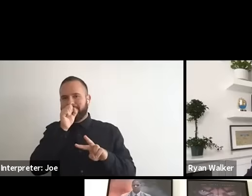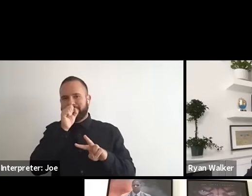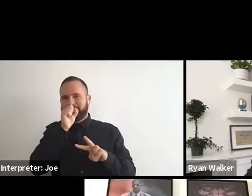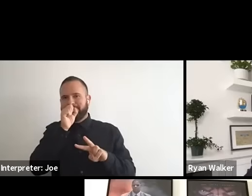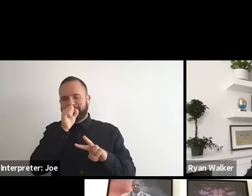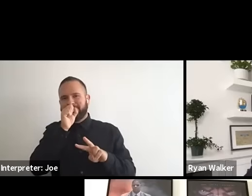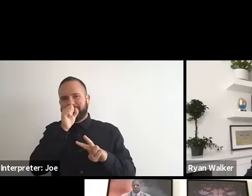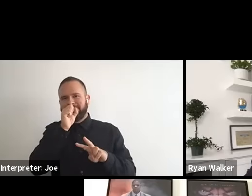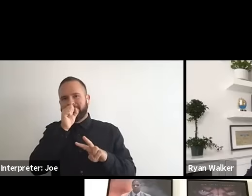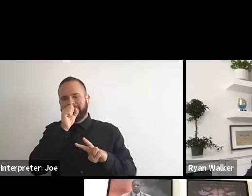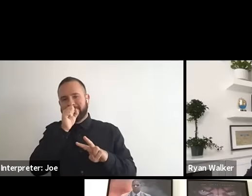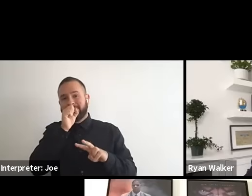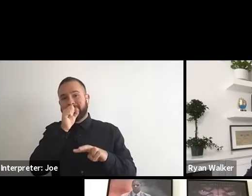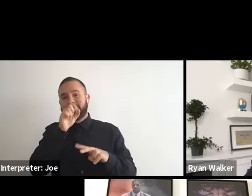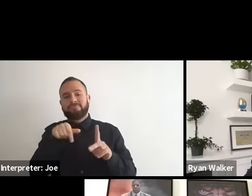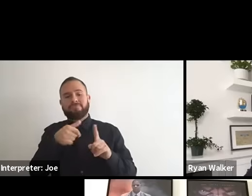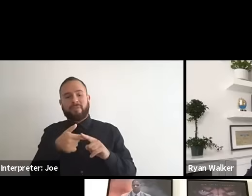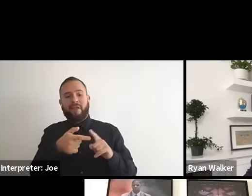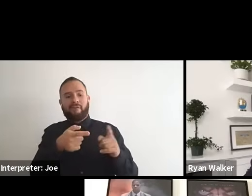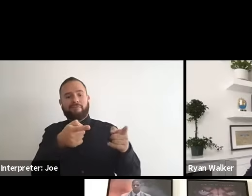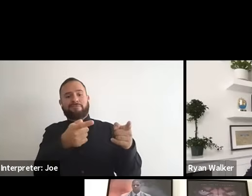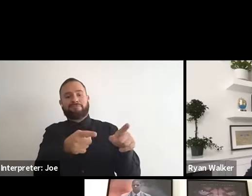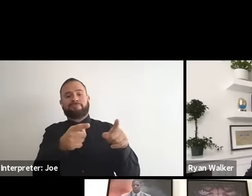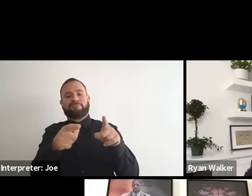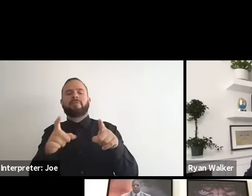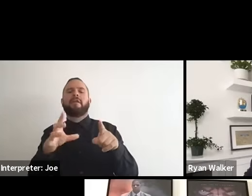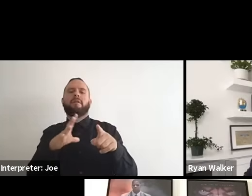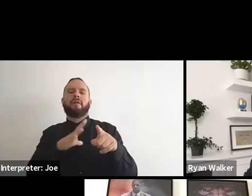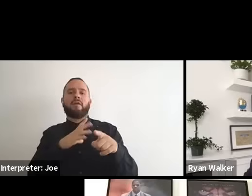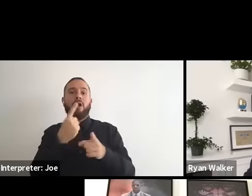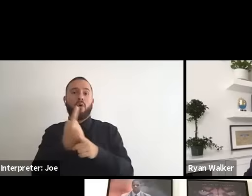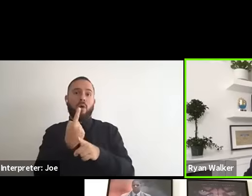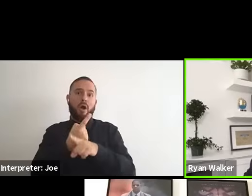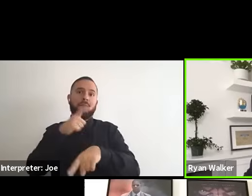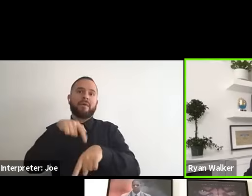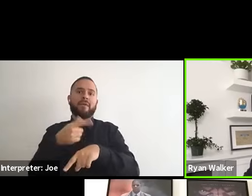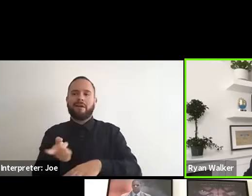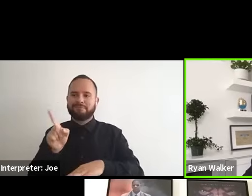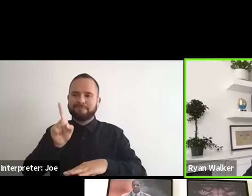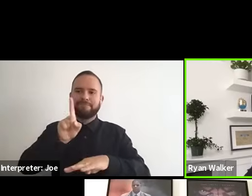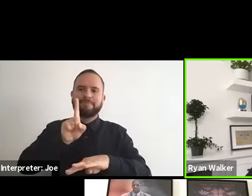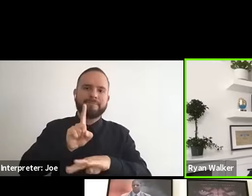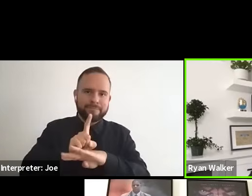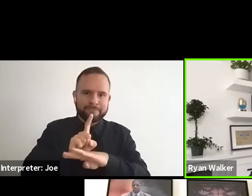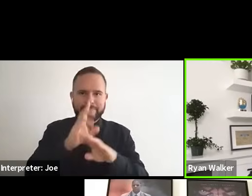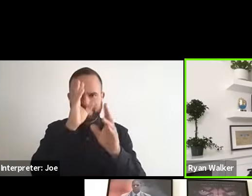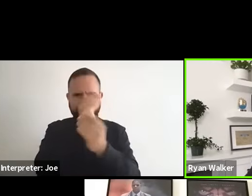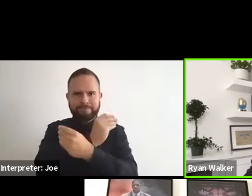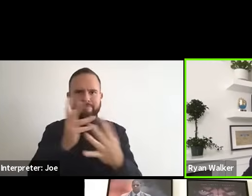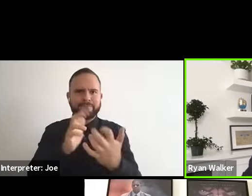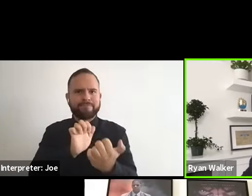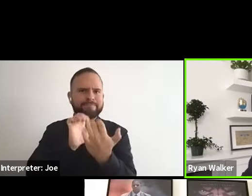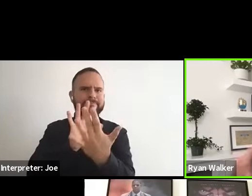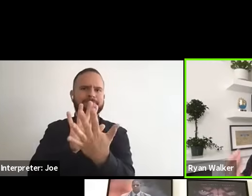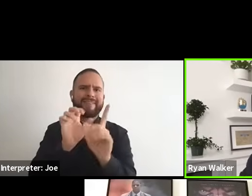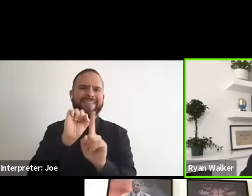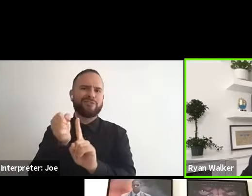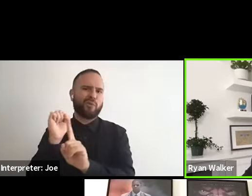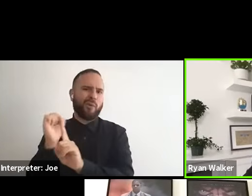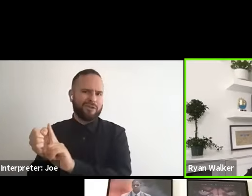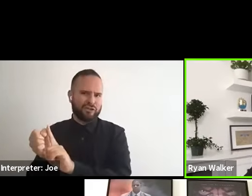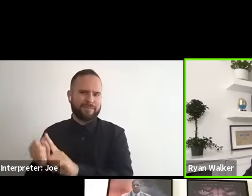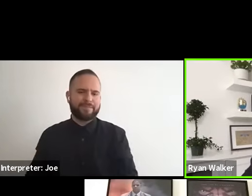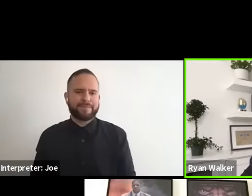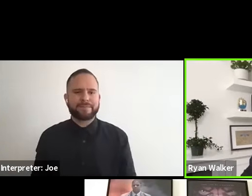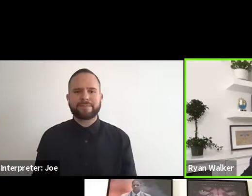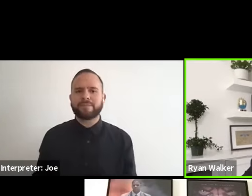appropriate time to speak your truth and address the situation head on. Absolutely. Well, kind of tying everything